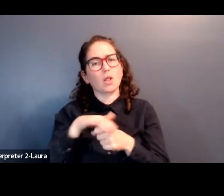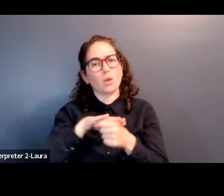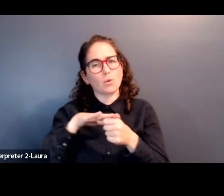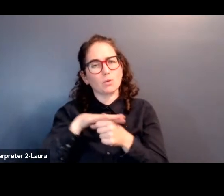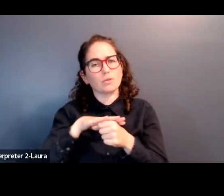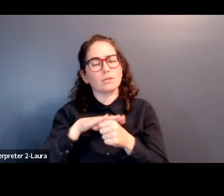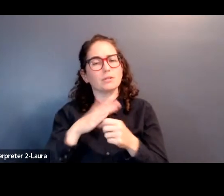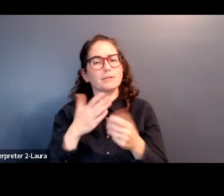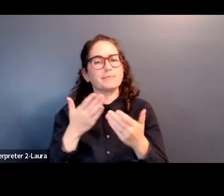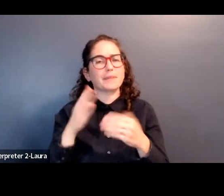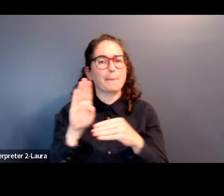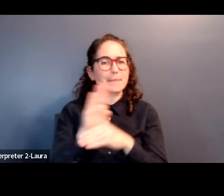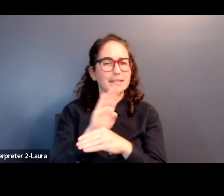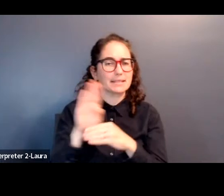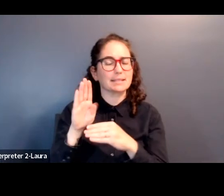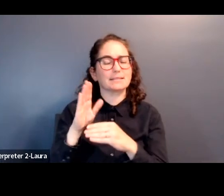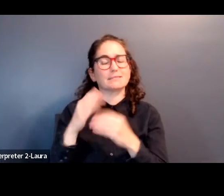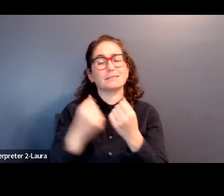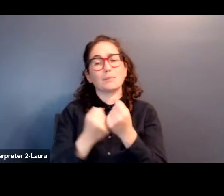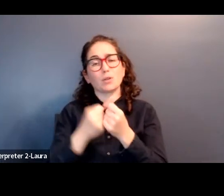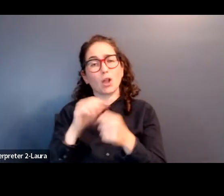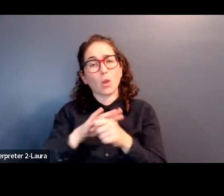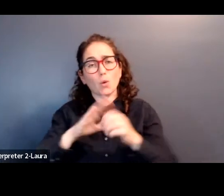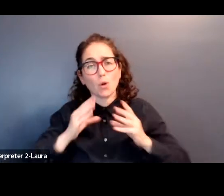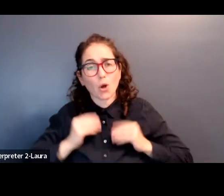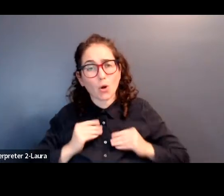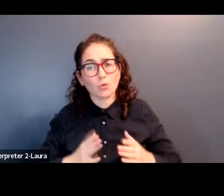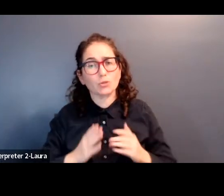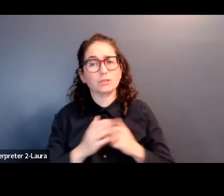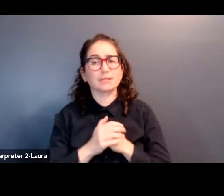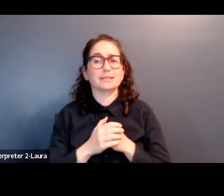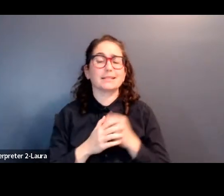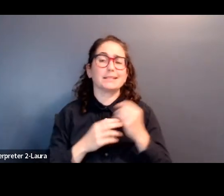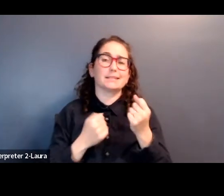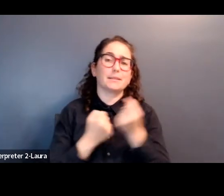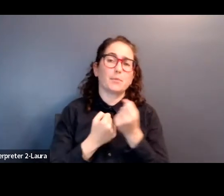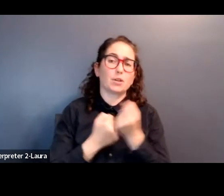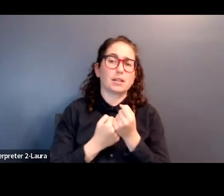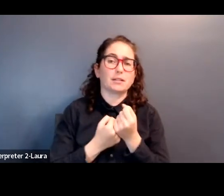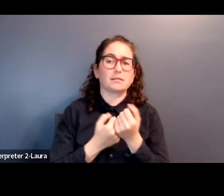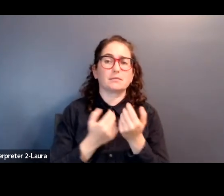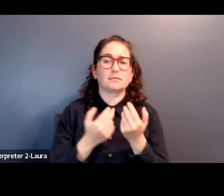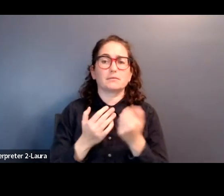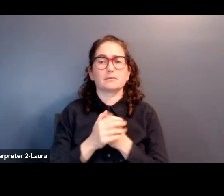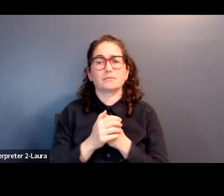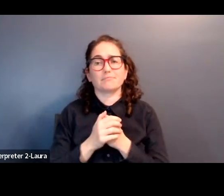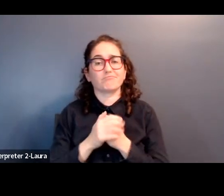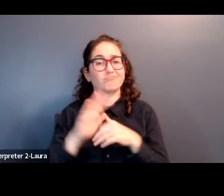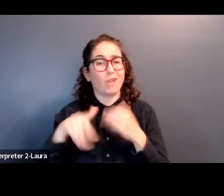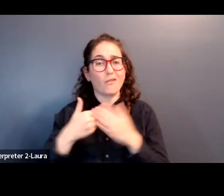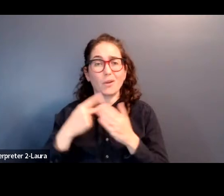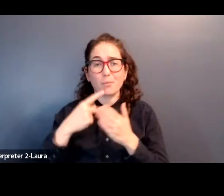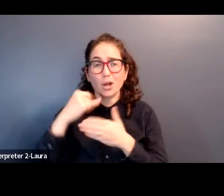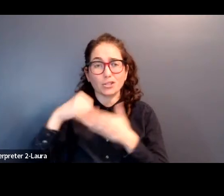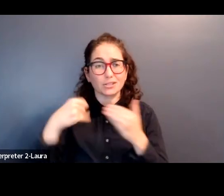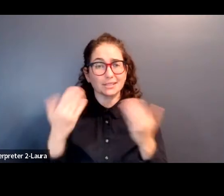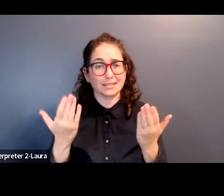local businesses, we're supporting local owners, we're supporting all of our projects